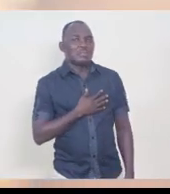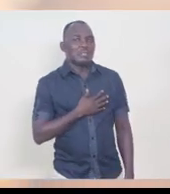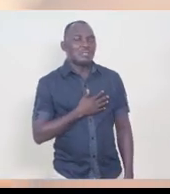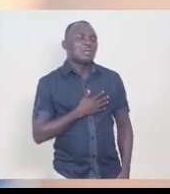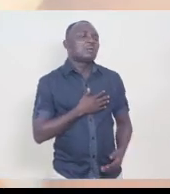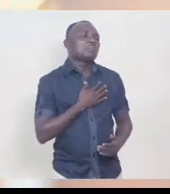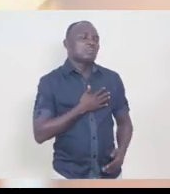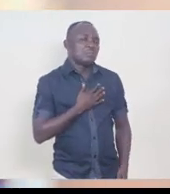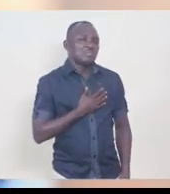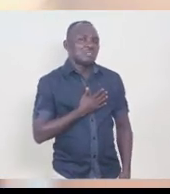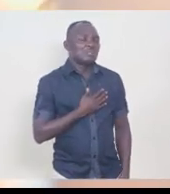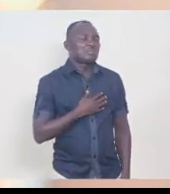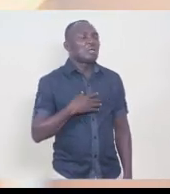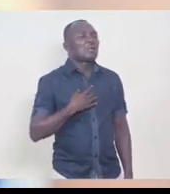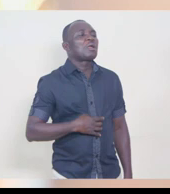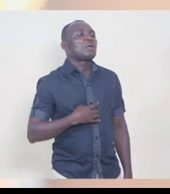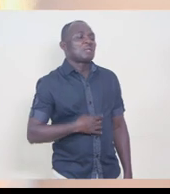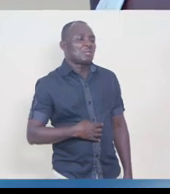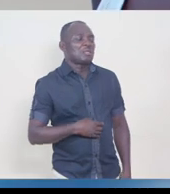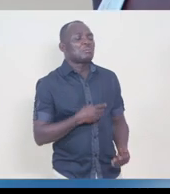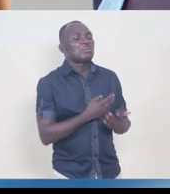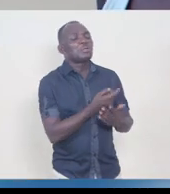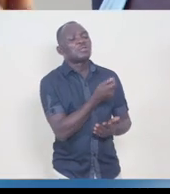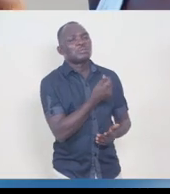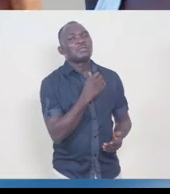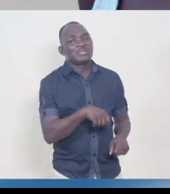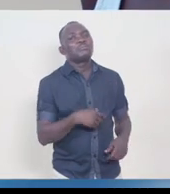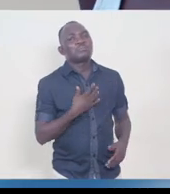Hello, ma. And please, can I have some money?